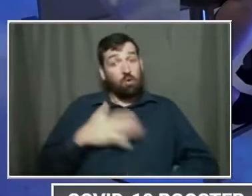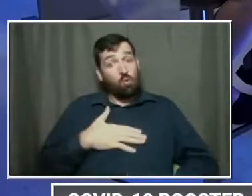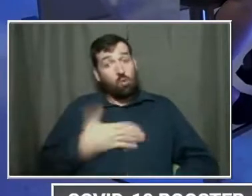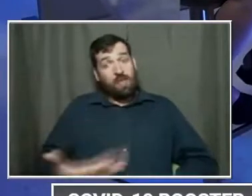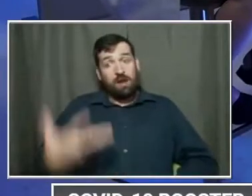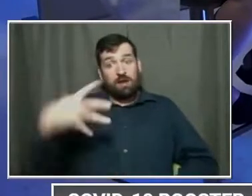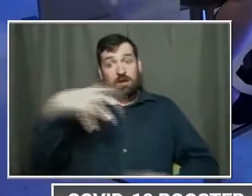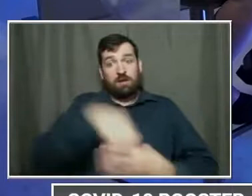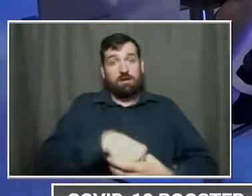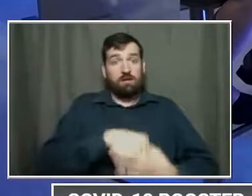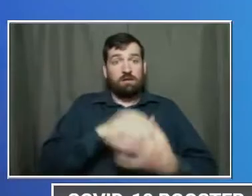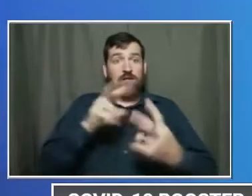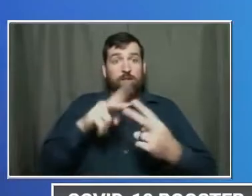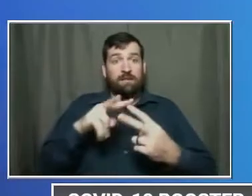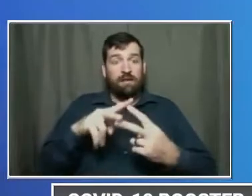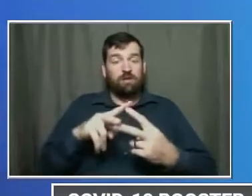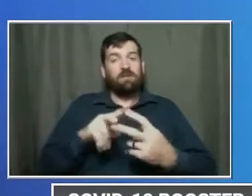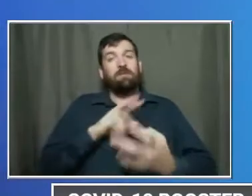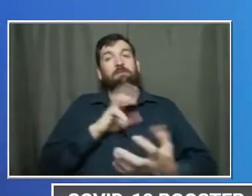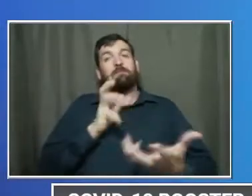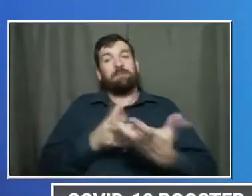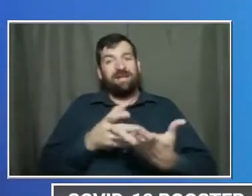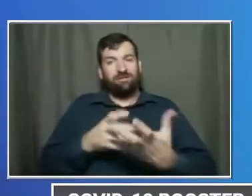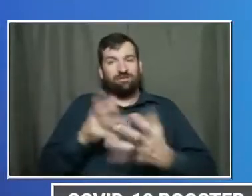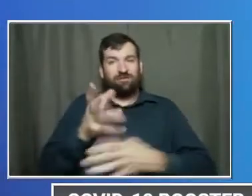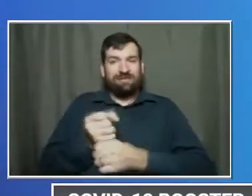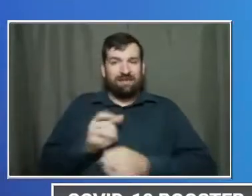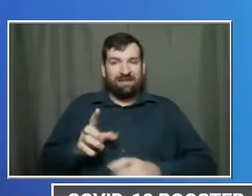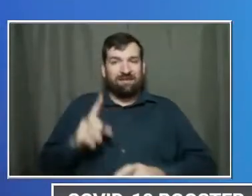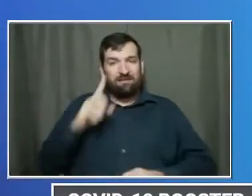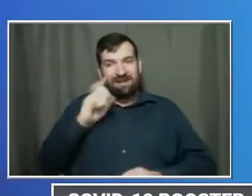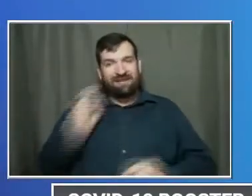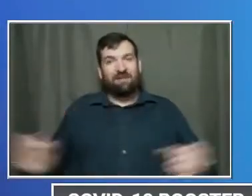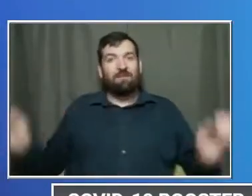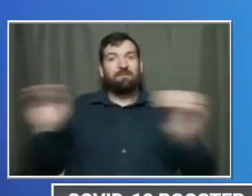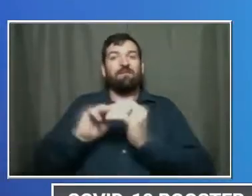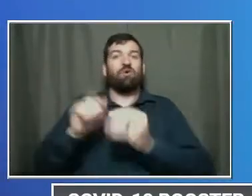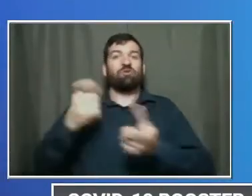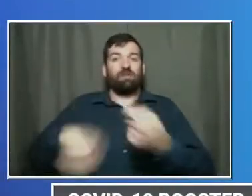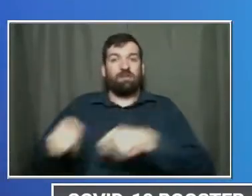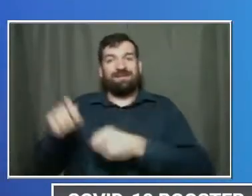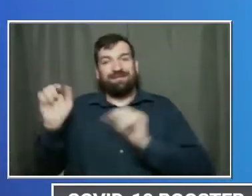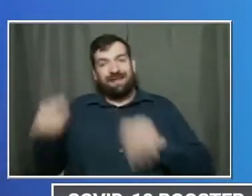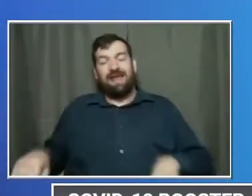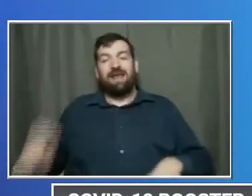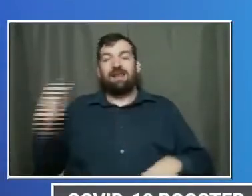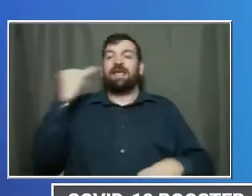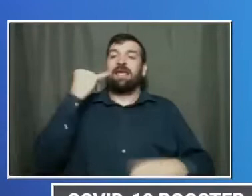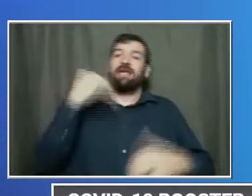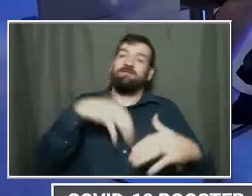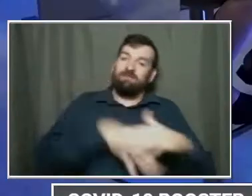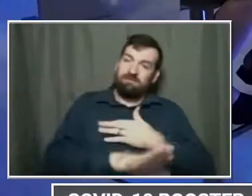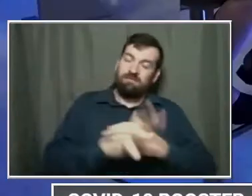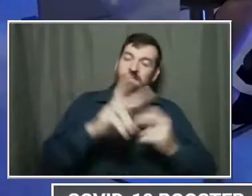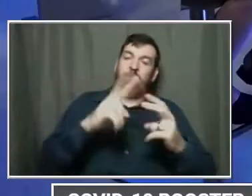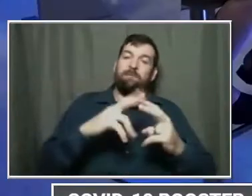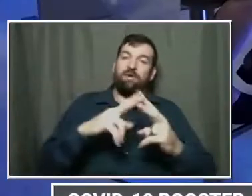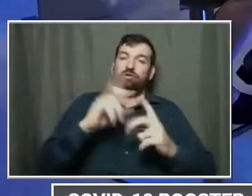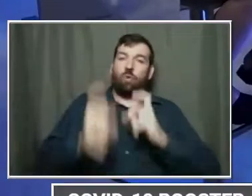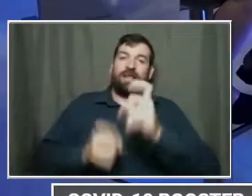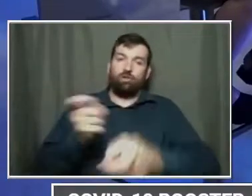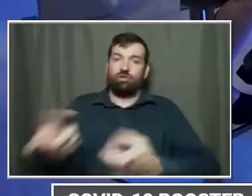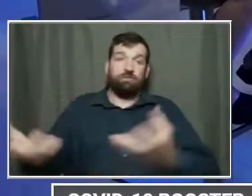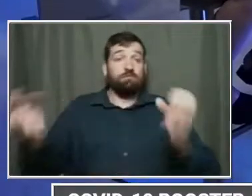even though they match the recipient, because we can actually do more transplants that way if they go into the paired donation. Gotcha. And so more people